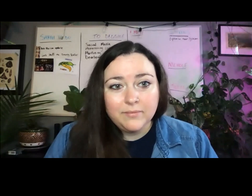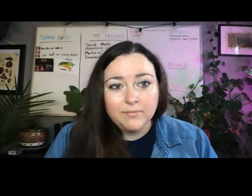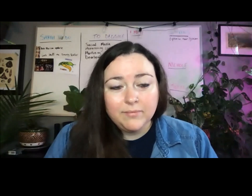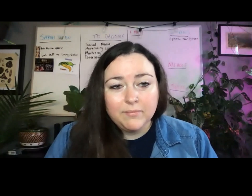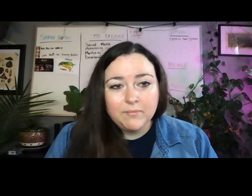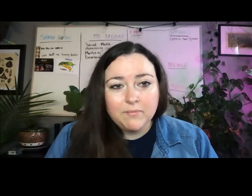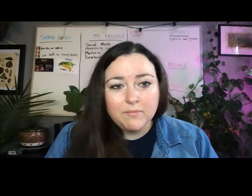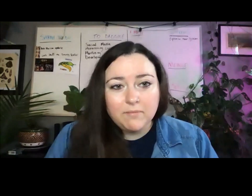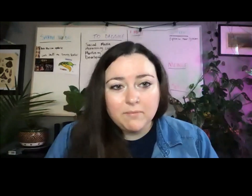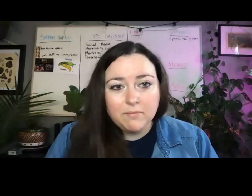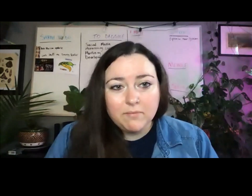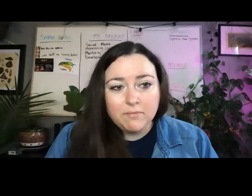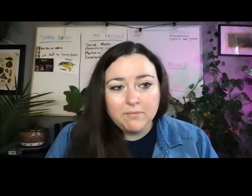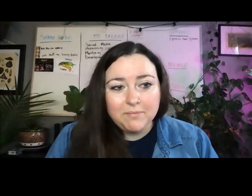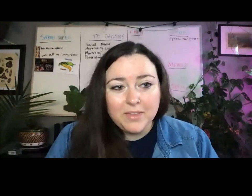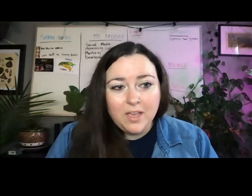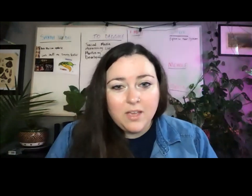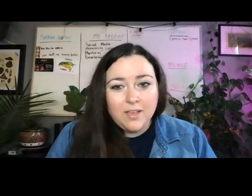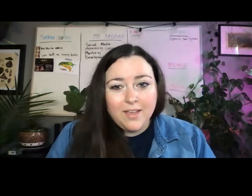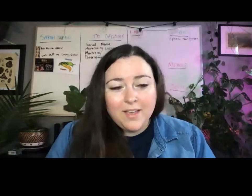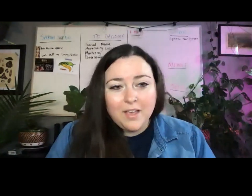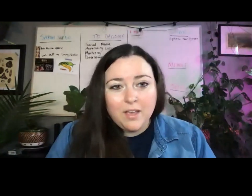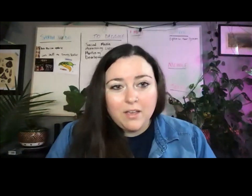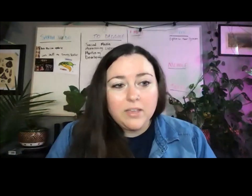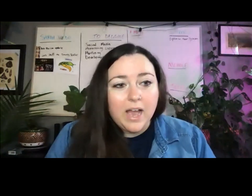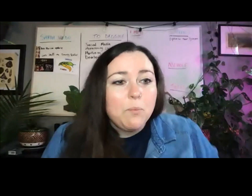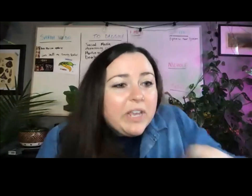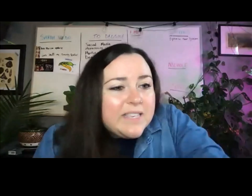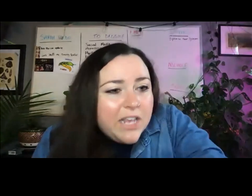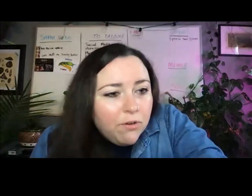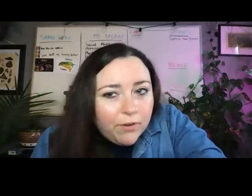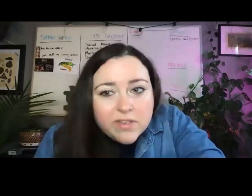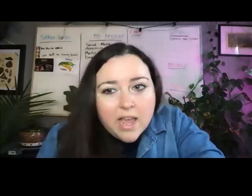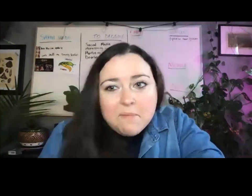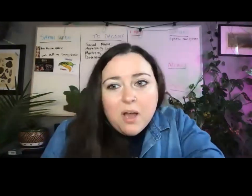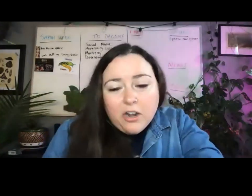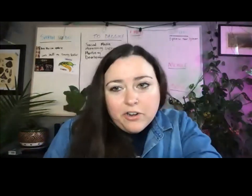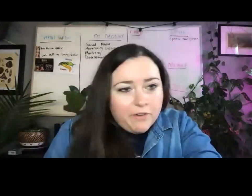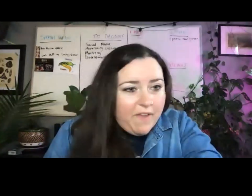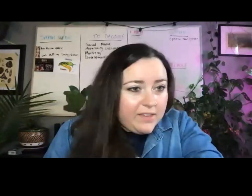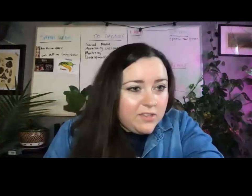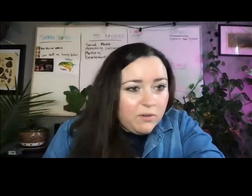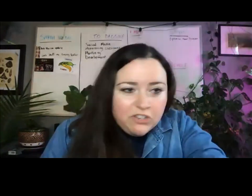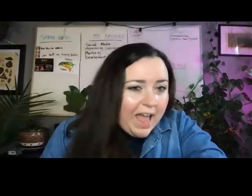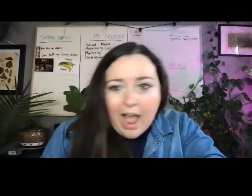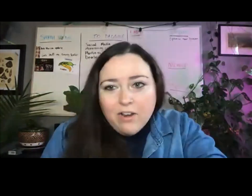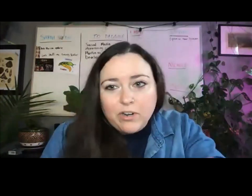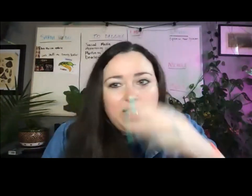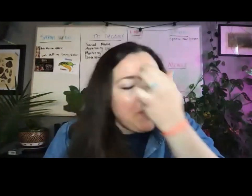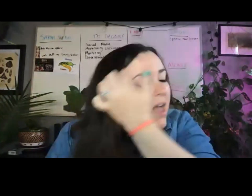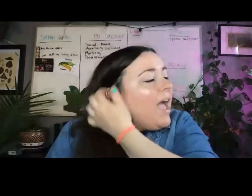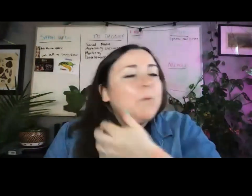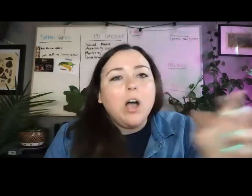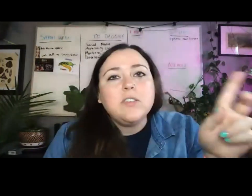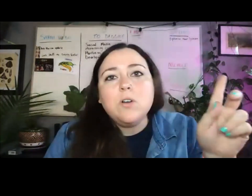And I know I should probably write that down or something, or I could send it in the chat. Yeah, we can see your first name under your. Oh, perfect. So yes, exactly